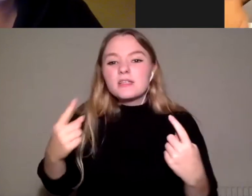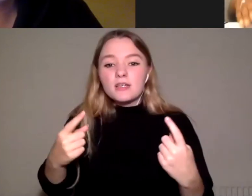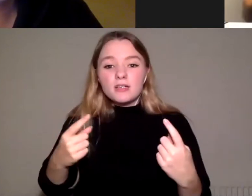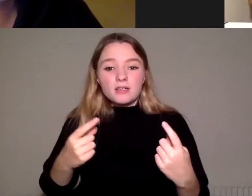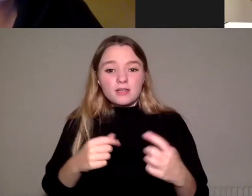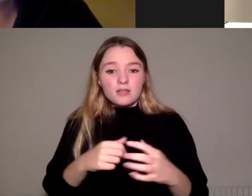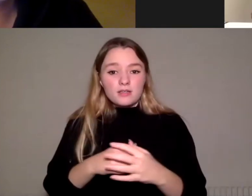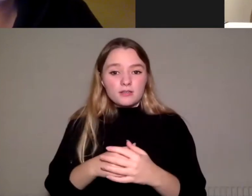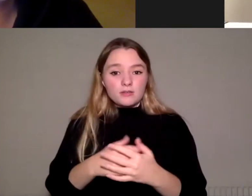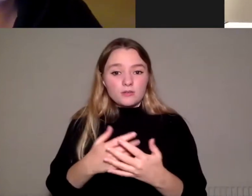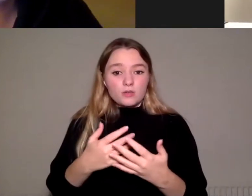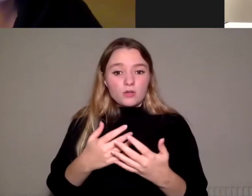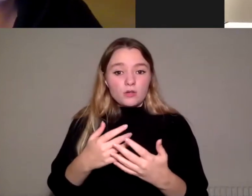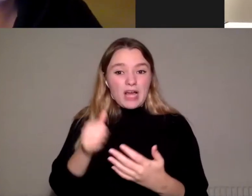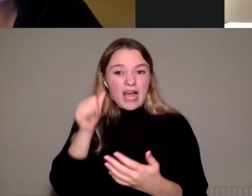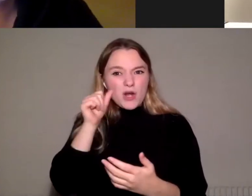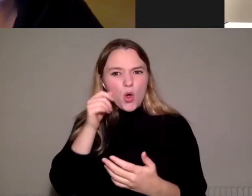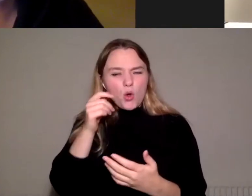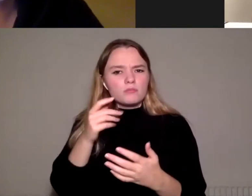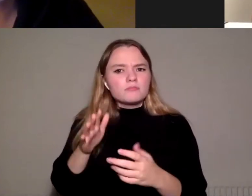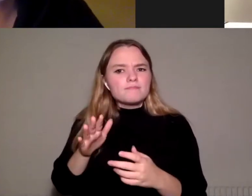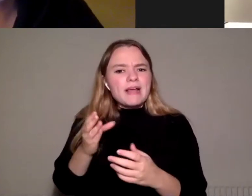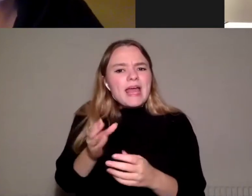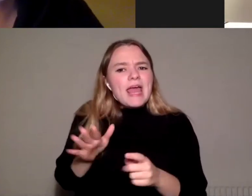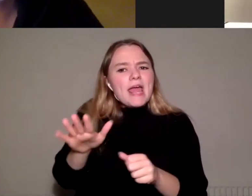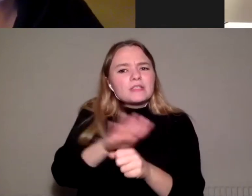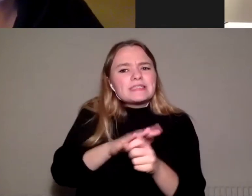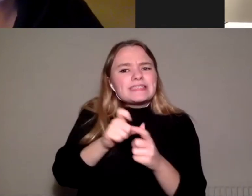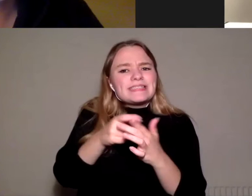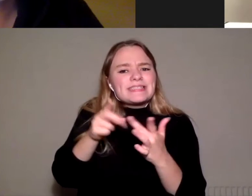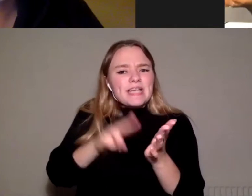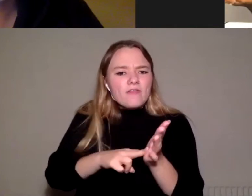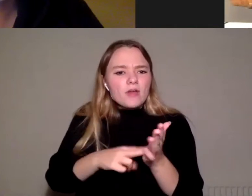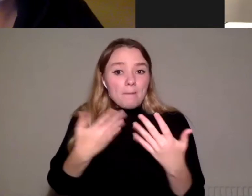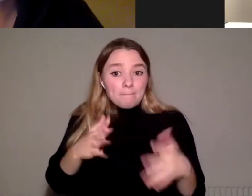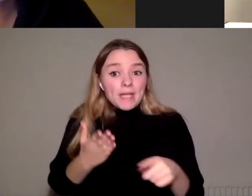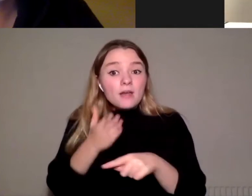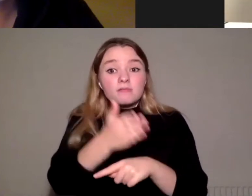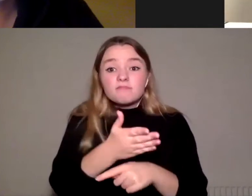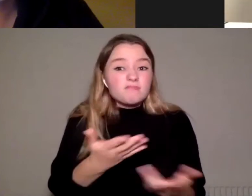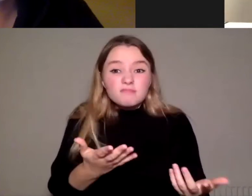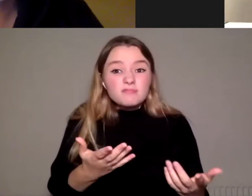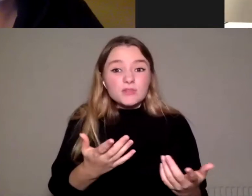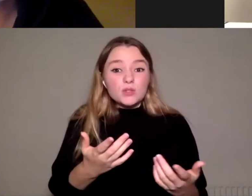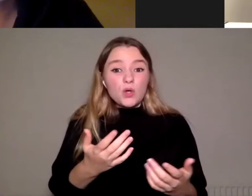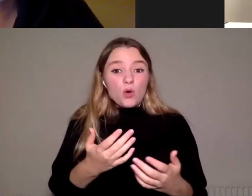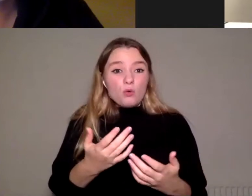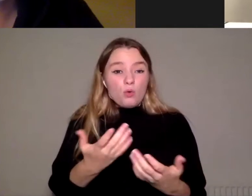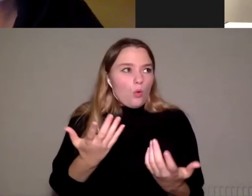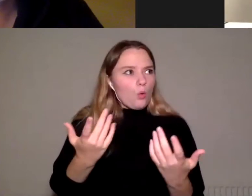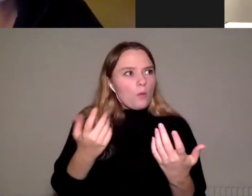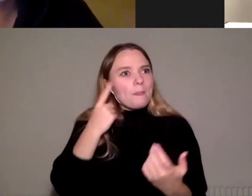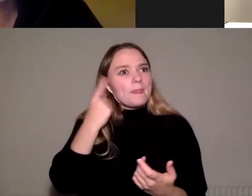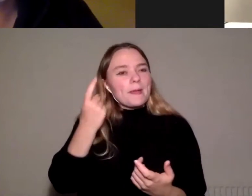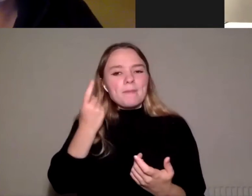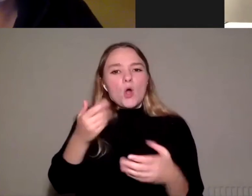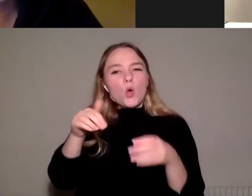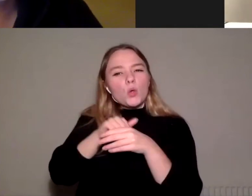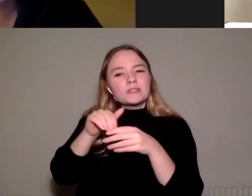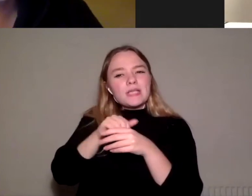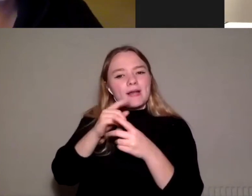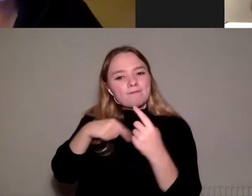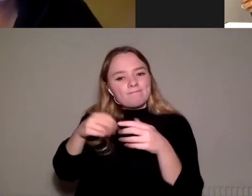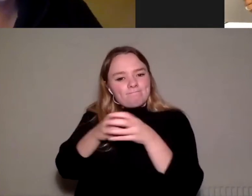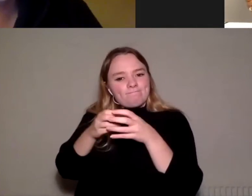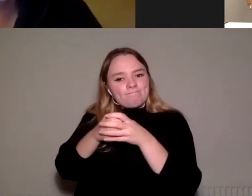because I know there's areas in Devon we haven't covered yet. Coming up with content for the group, for example, I have a lot of people who support the BLM Exeter